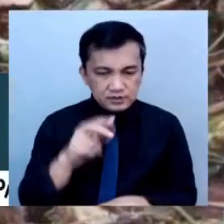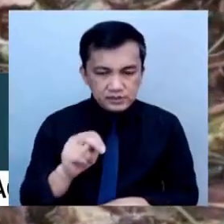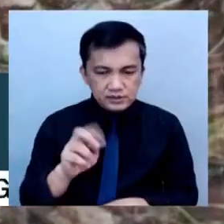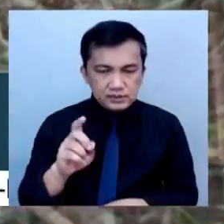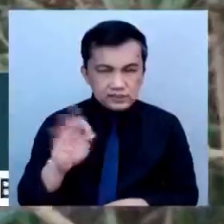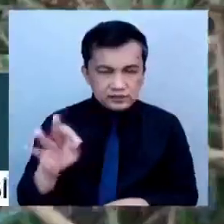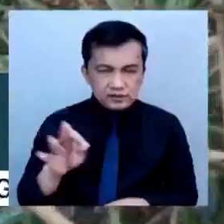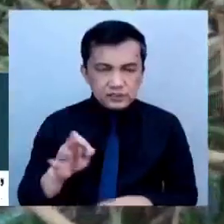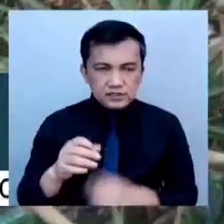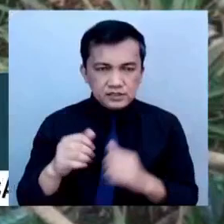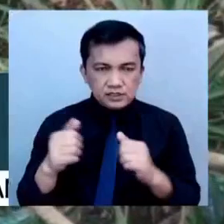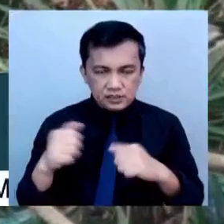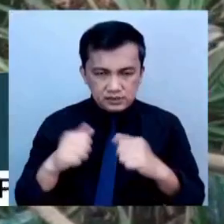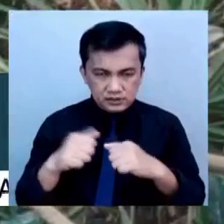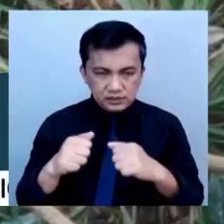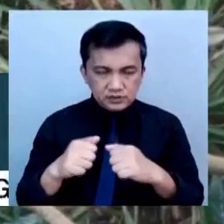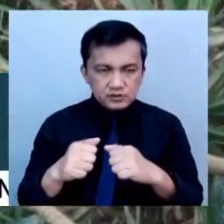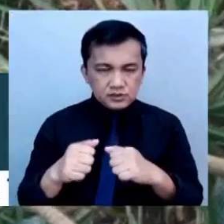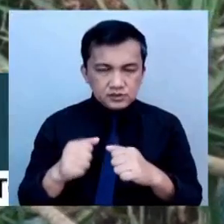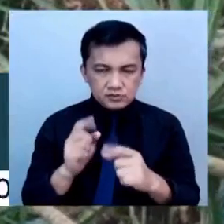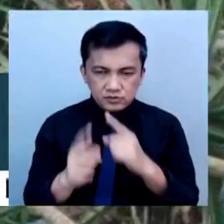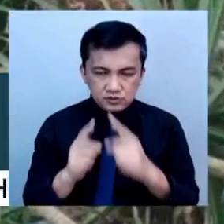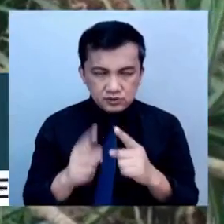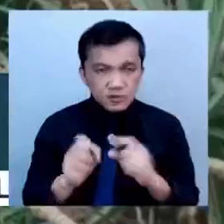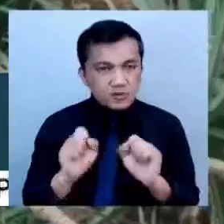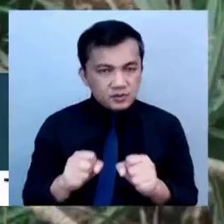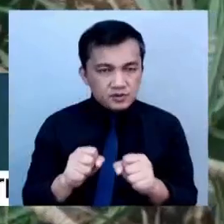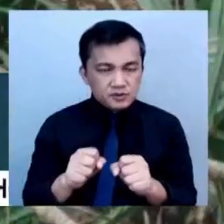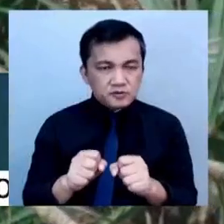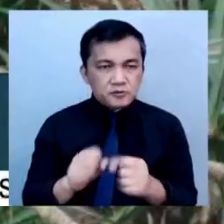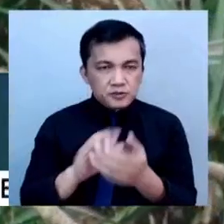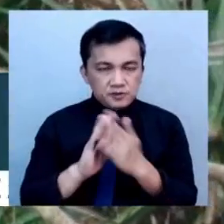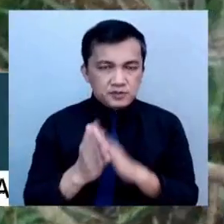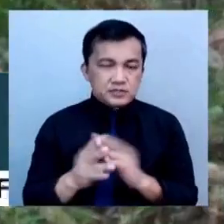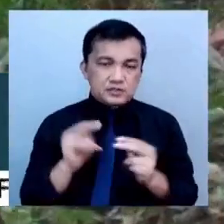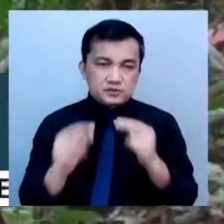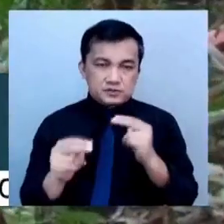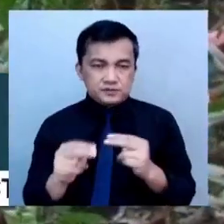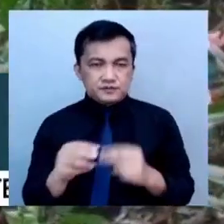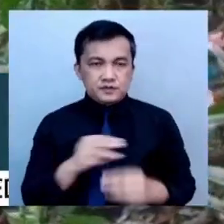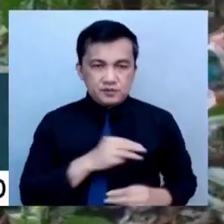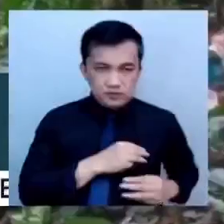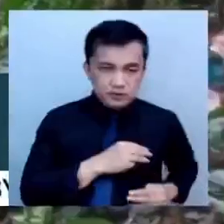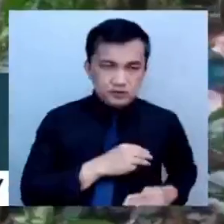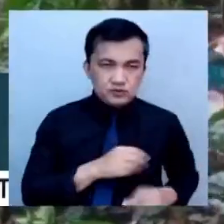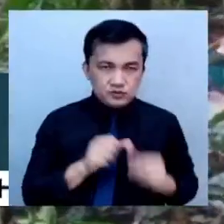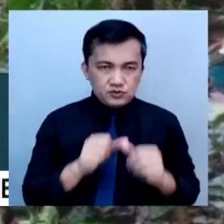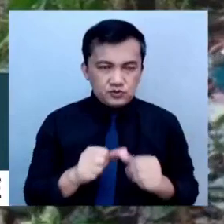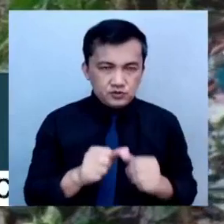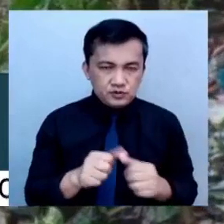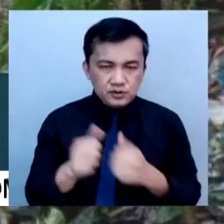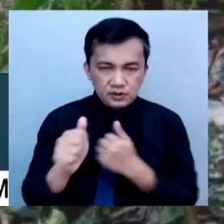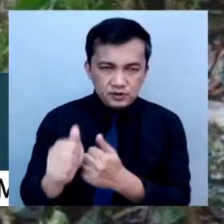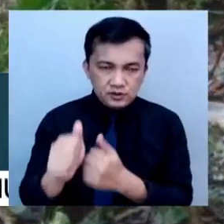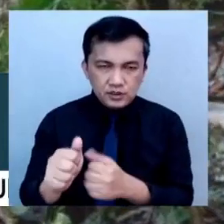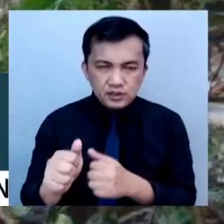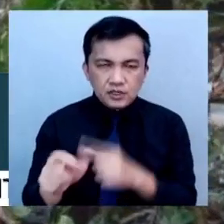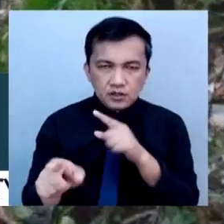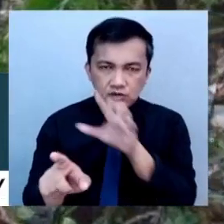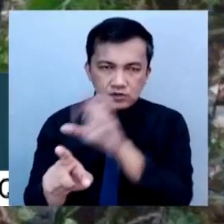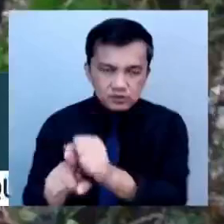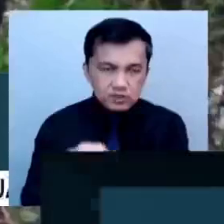hold exploratory talks for possible peace negotiations, the military will continue to pursue remaining armed groups.